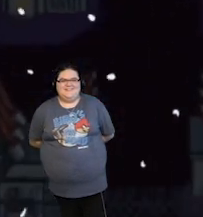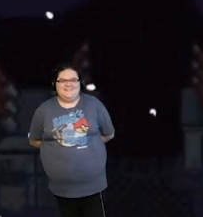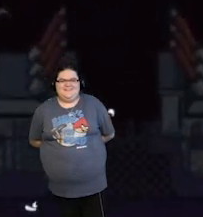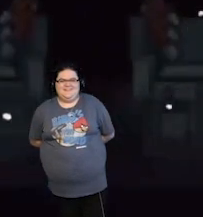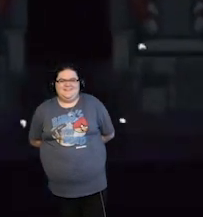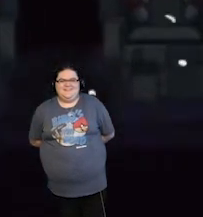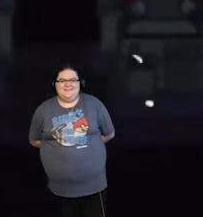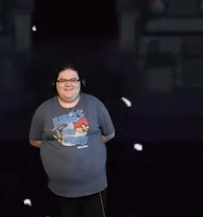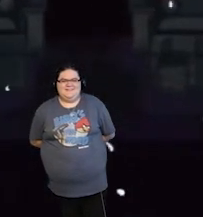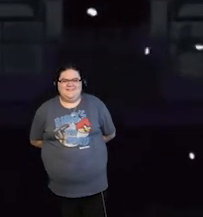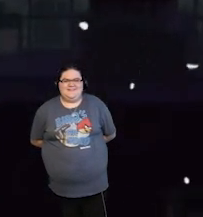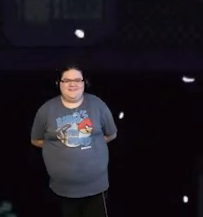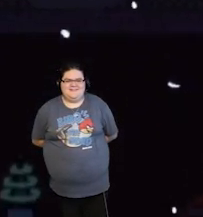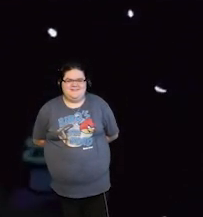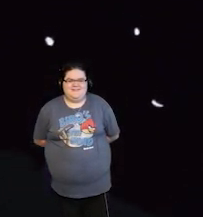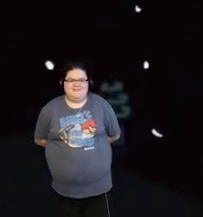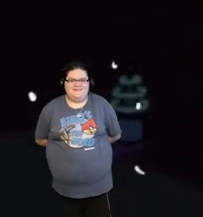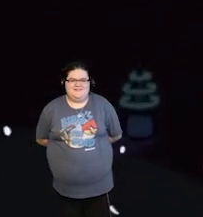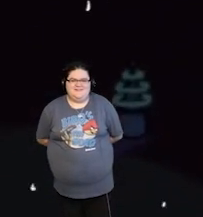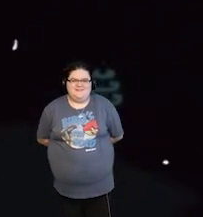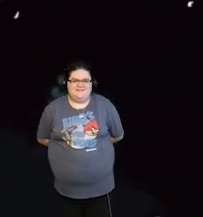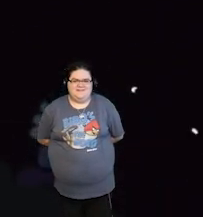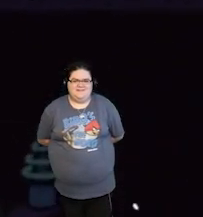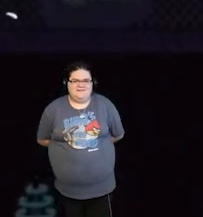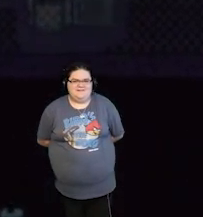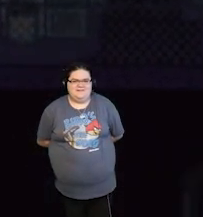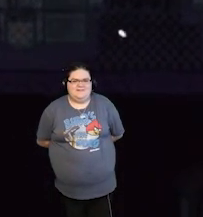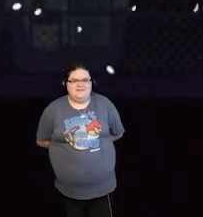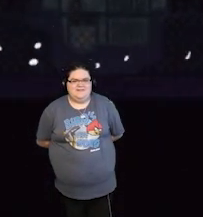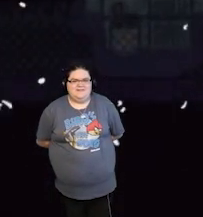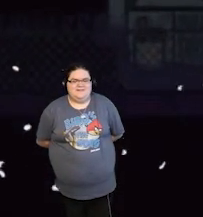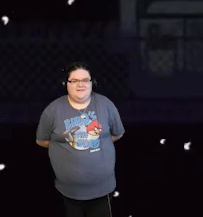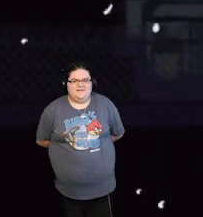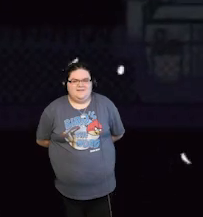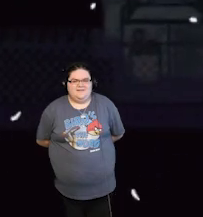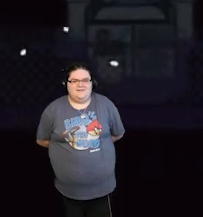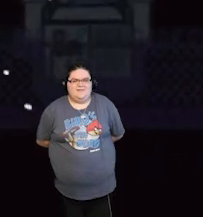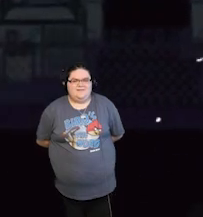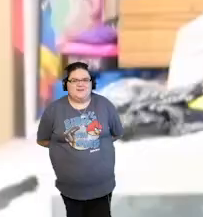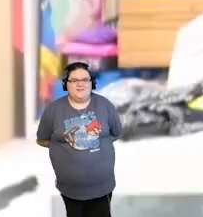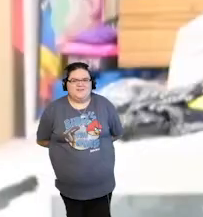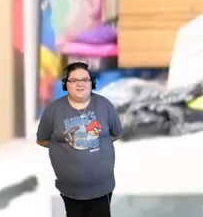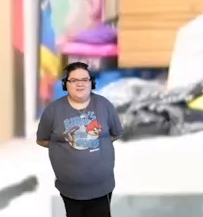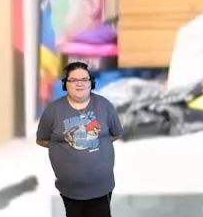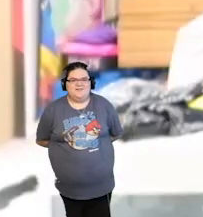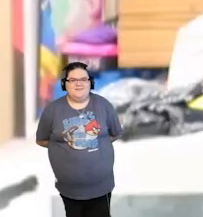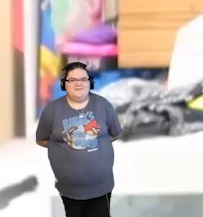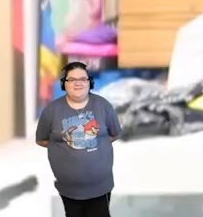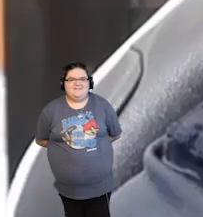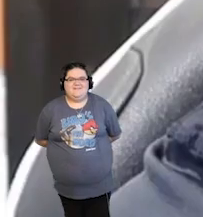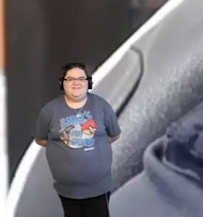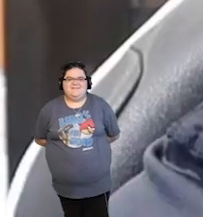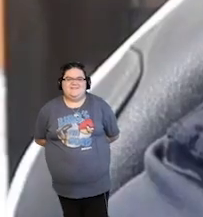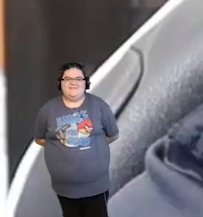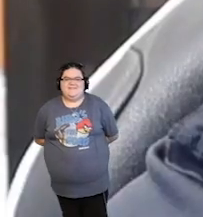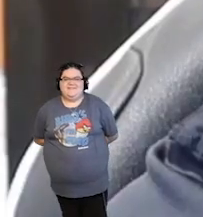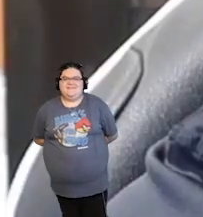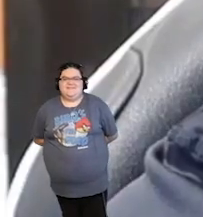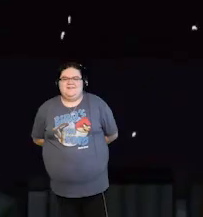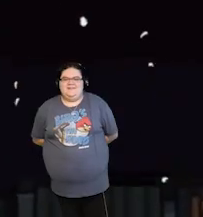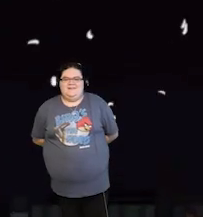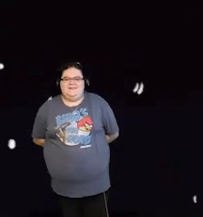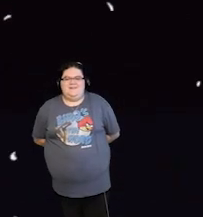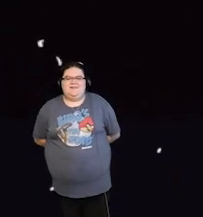that I can't do. Why does someone always do it? Fuck's sake. Oh my god. How am I gonna learn if I don't get to do